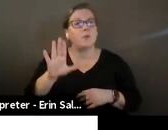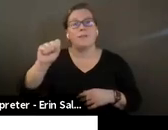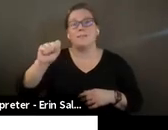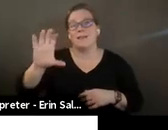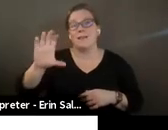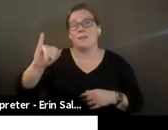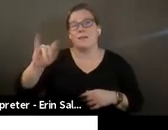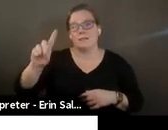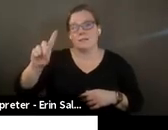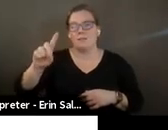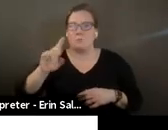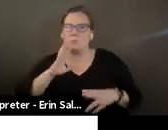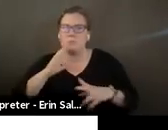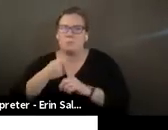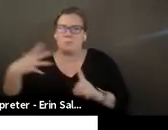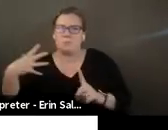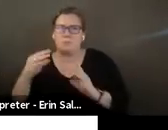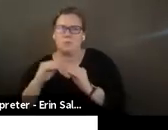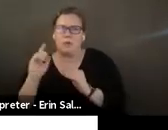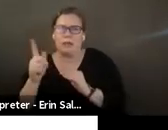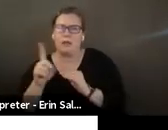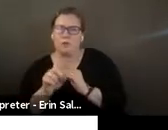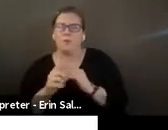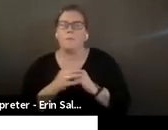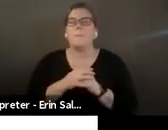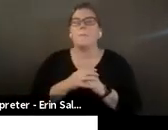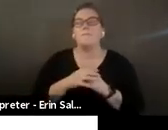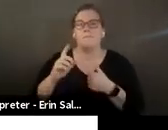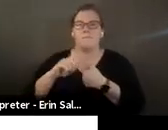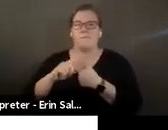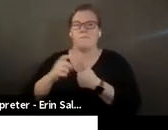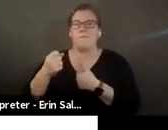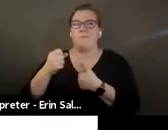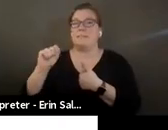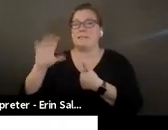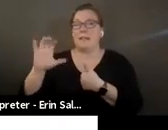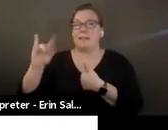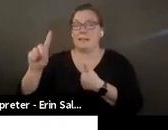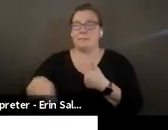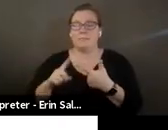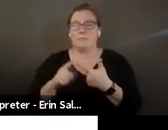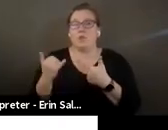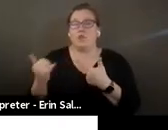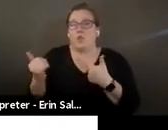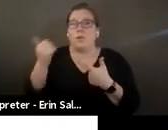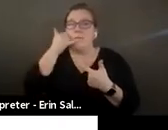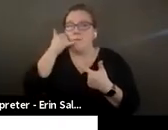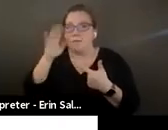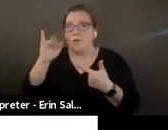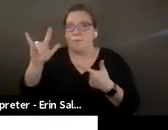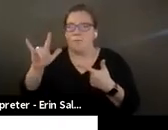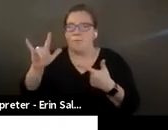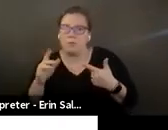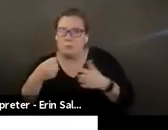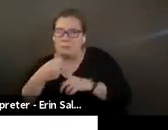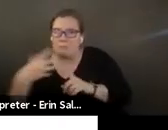ID, which we'll talk about a little bit later. You're going to have to send in a copy of your current phone bill. Again, we're going to talk about that